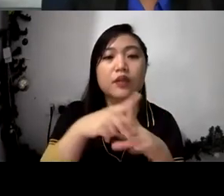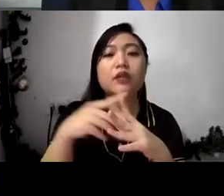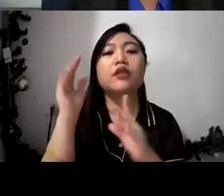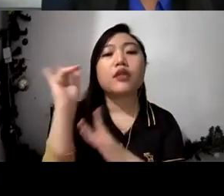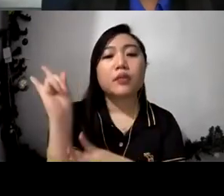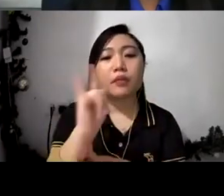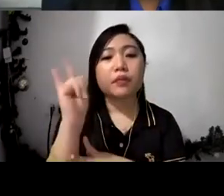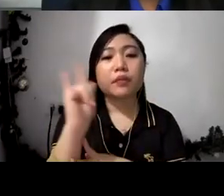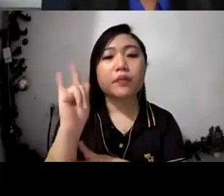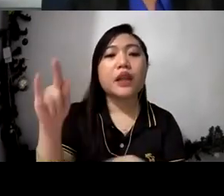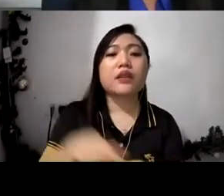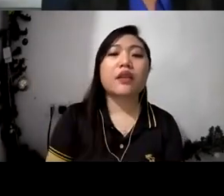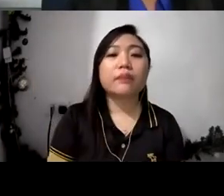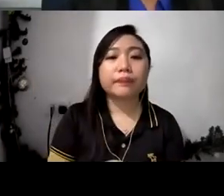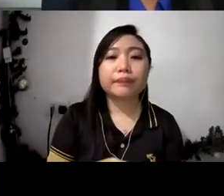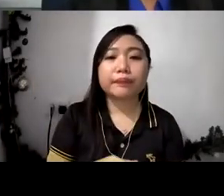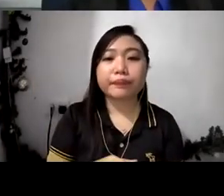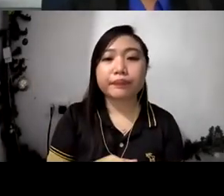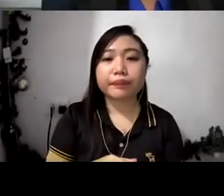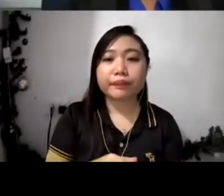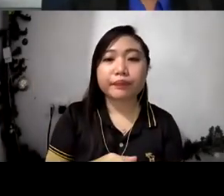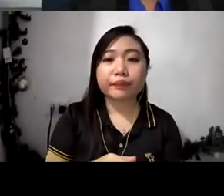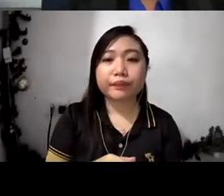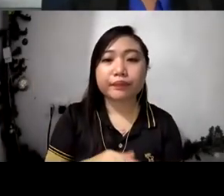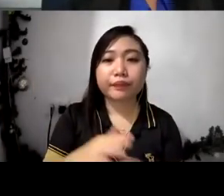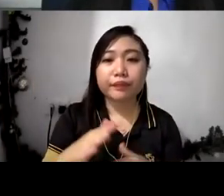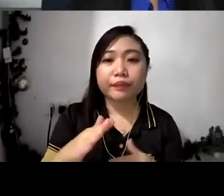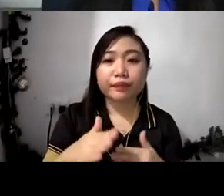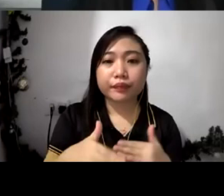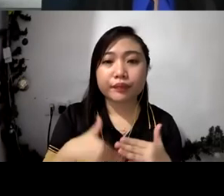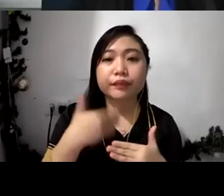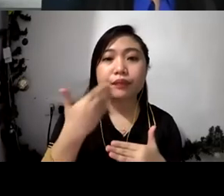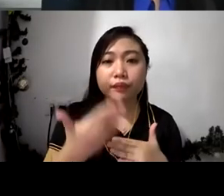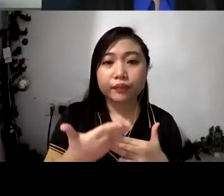another session in the morning that is...